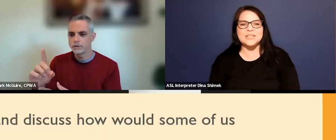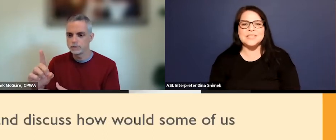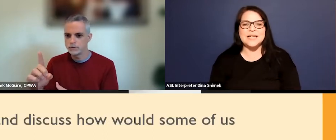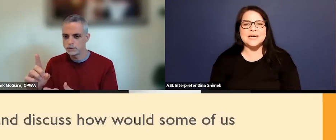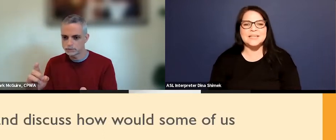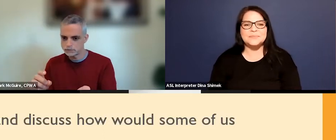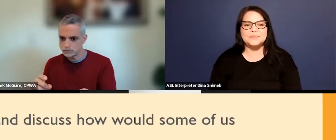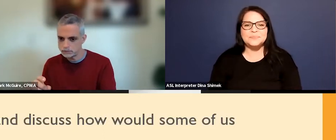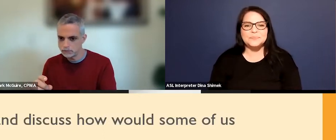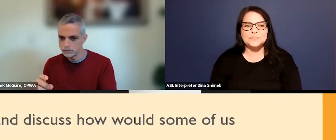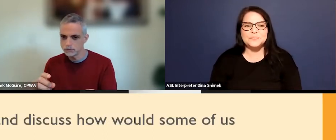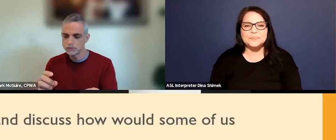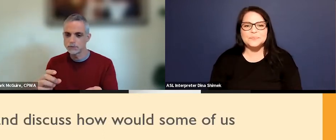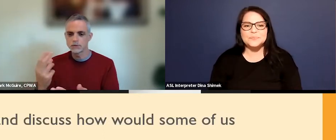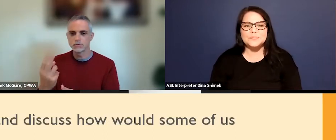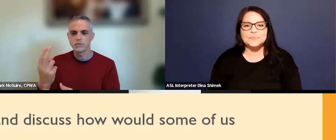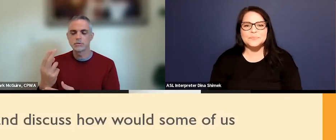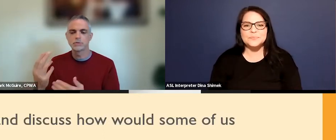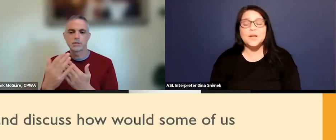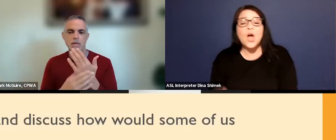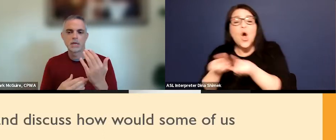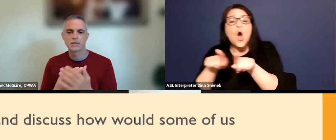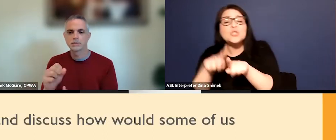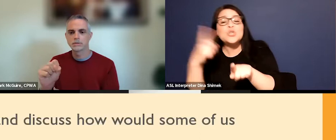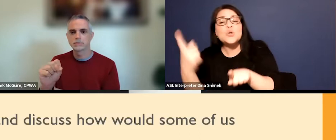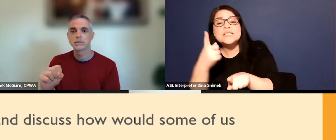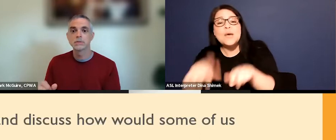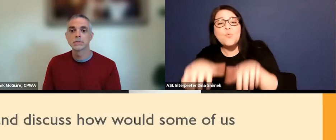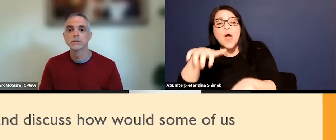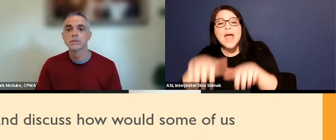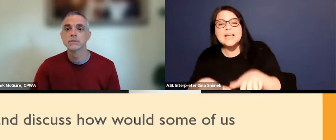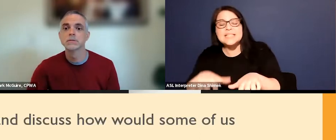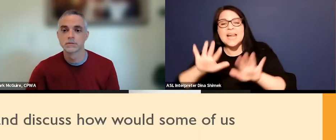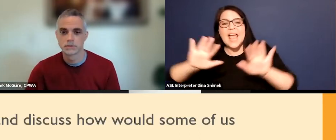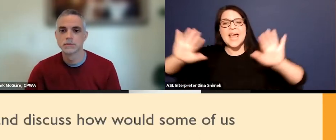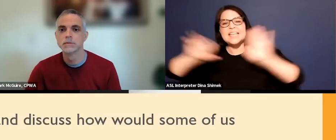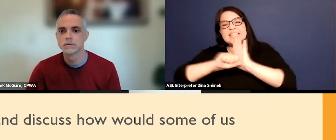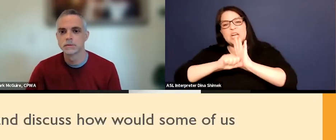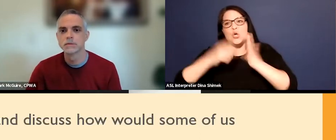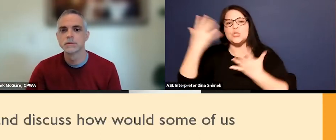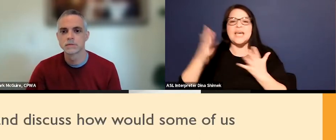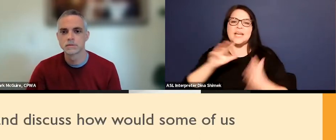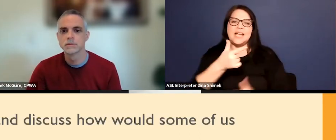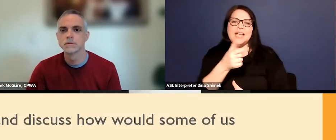message in the sand. We also had someone write in hand signals and